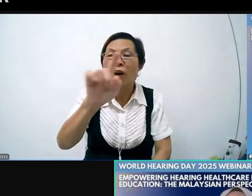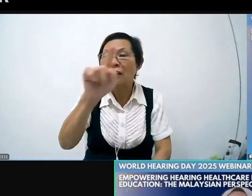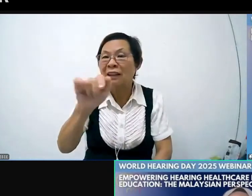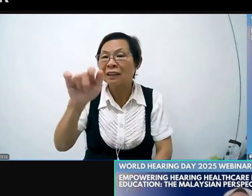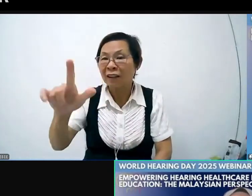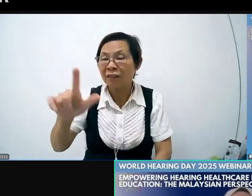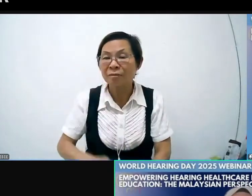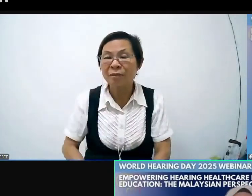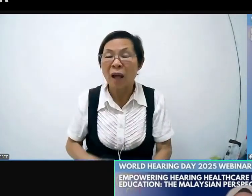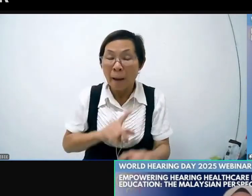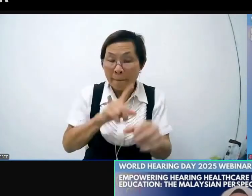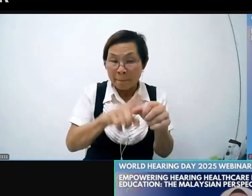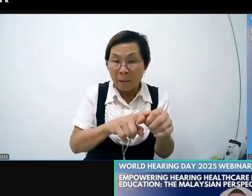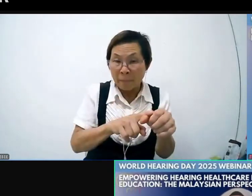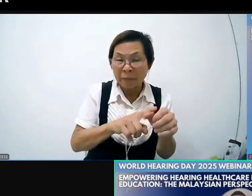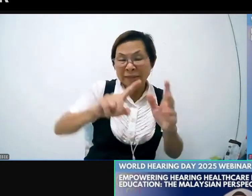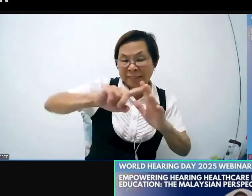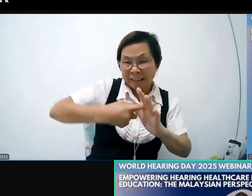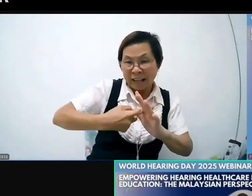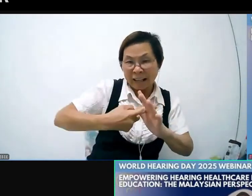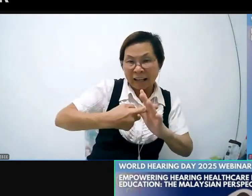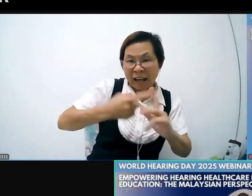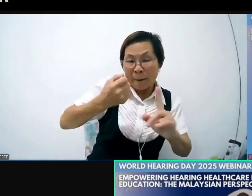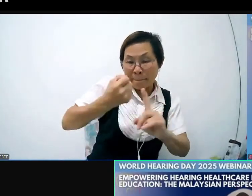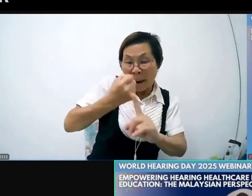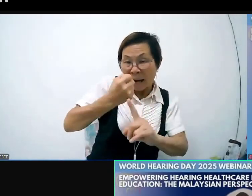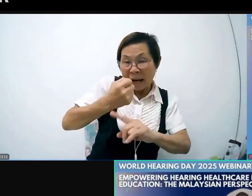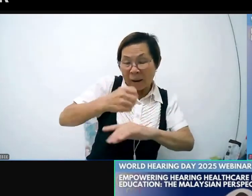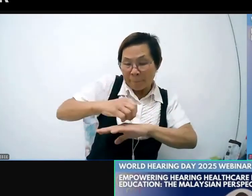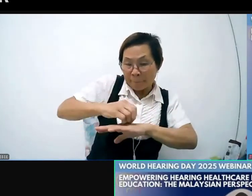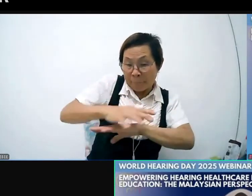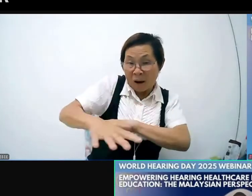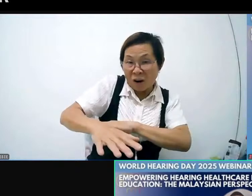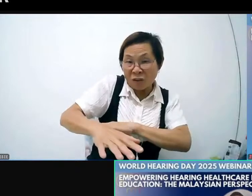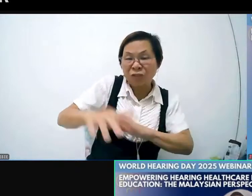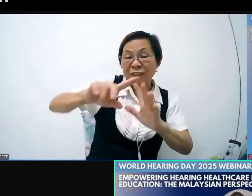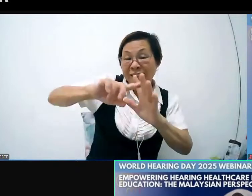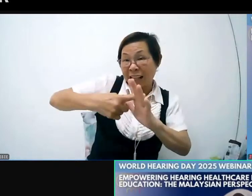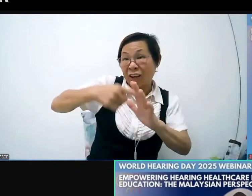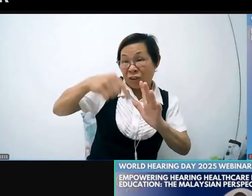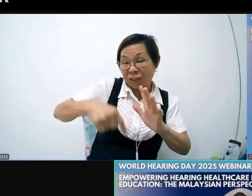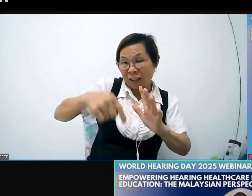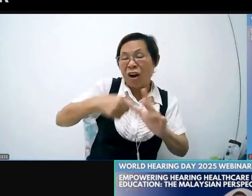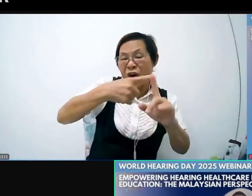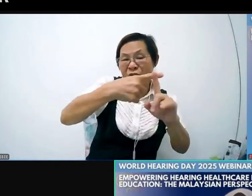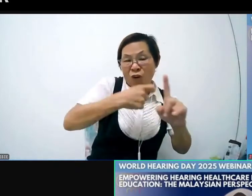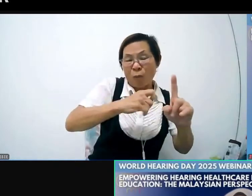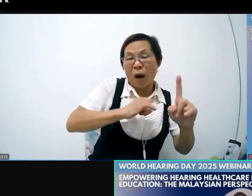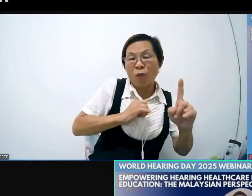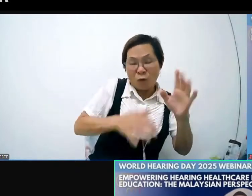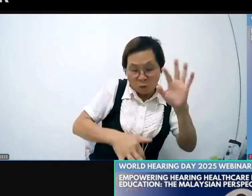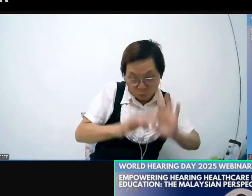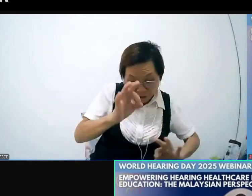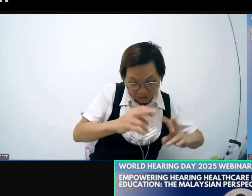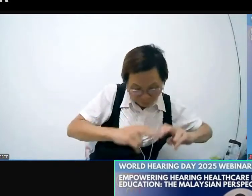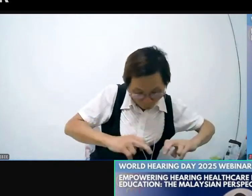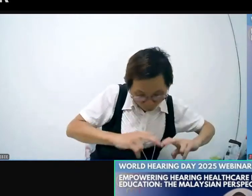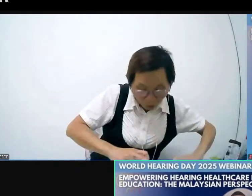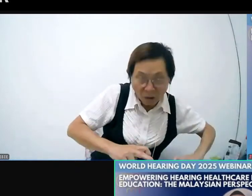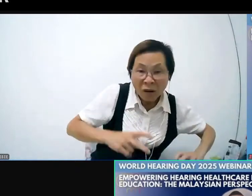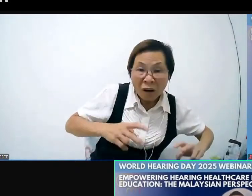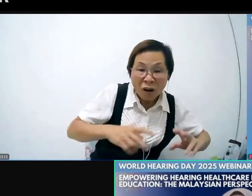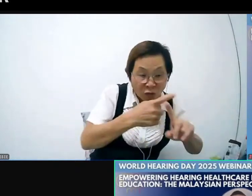Okay. About the implementation, impact and the effect of the implementation. And from our findings, we found out